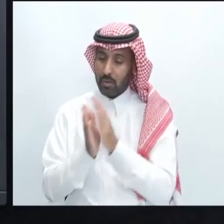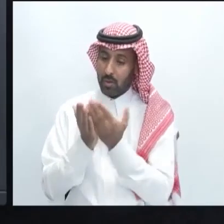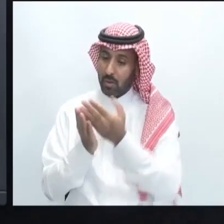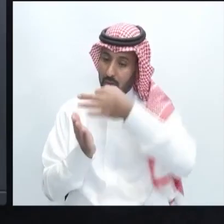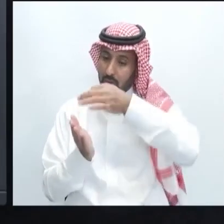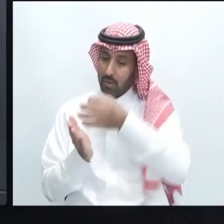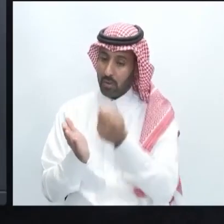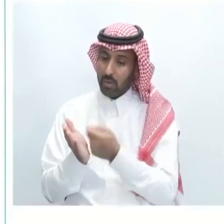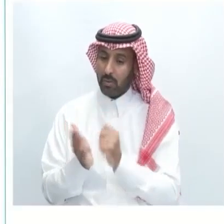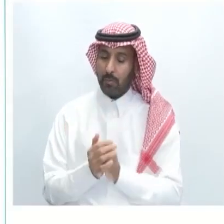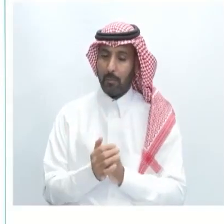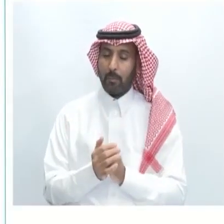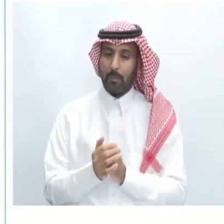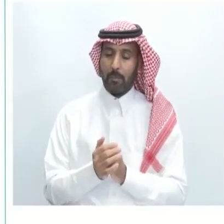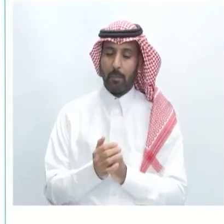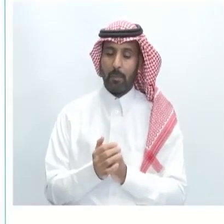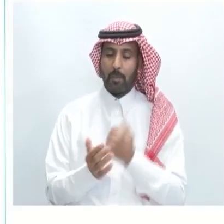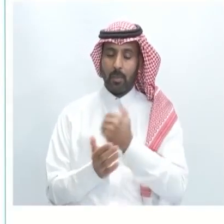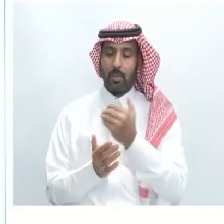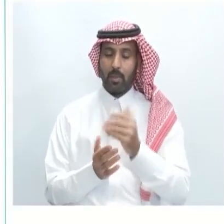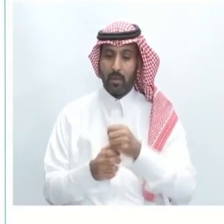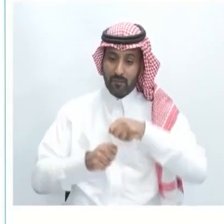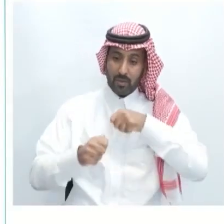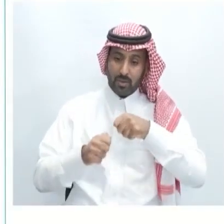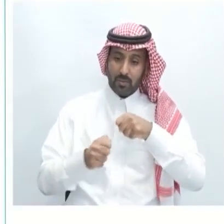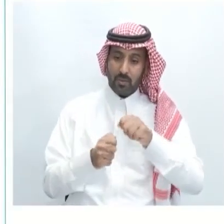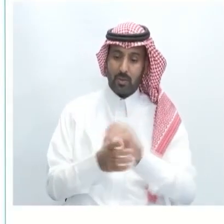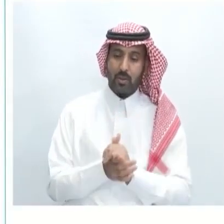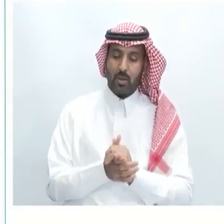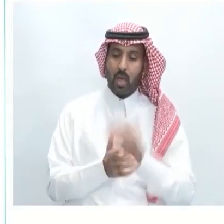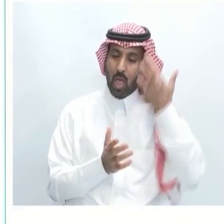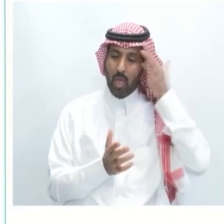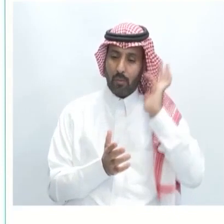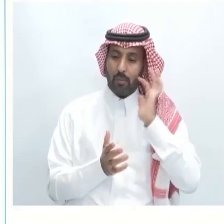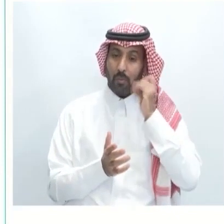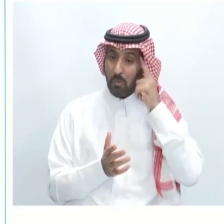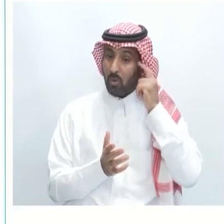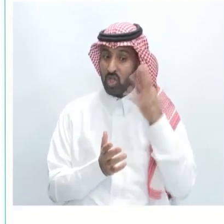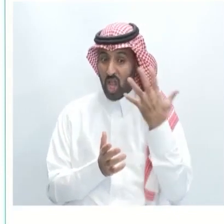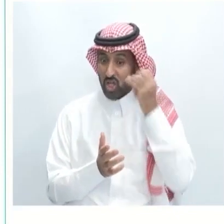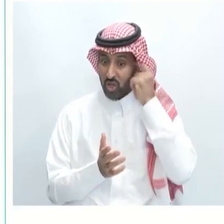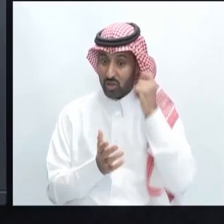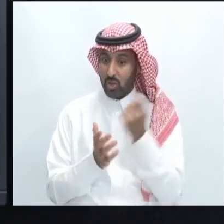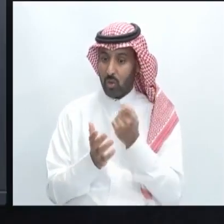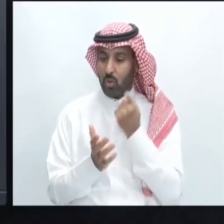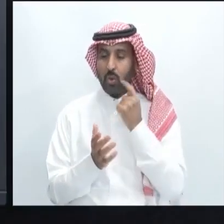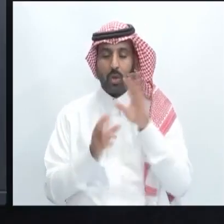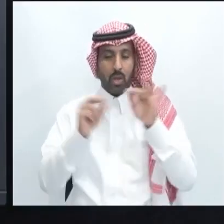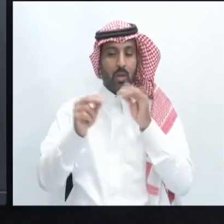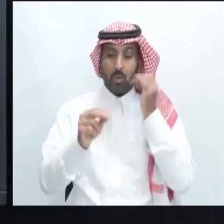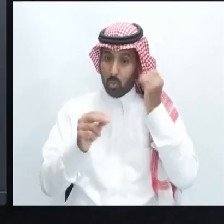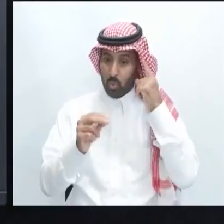paper and pen and start writing. So this is the flexibility and also the creativity, because you can write